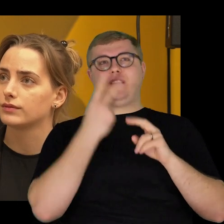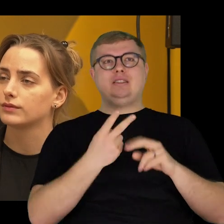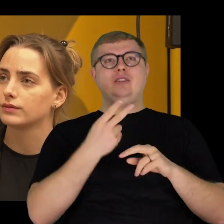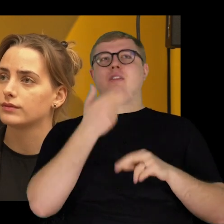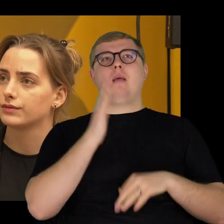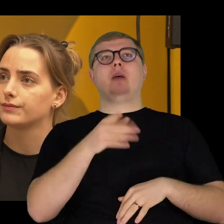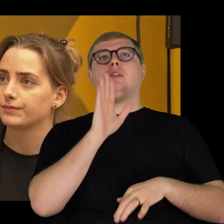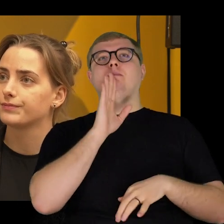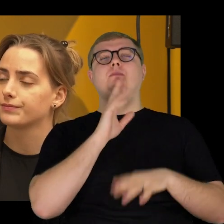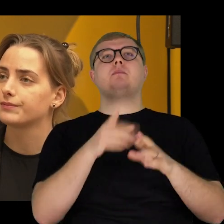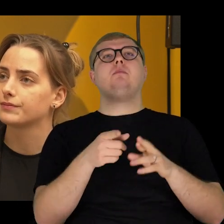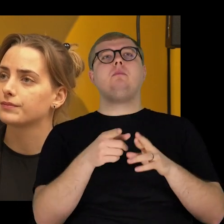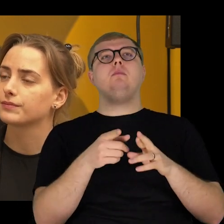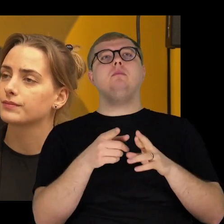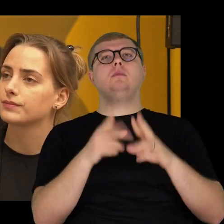of